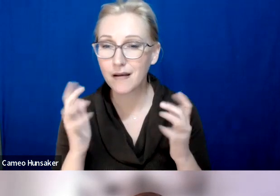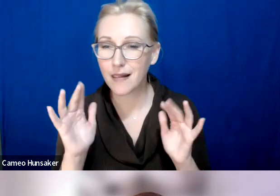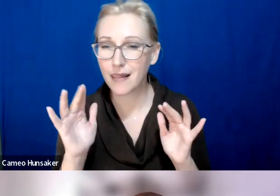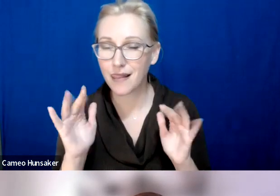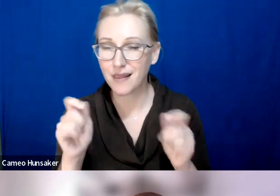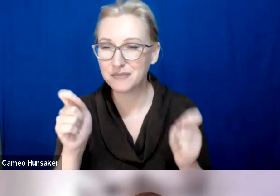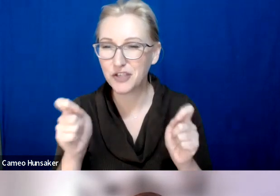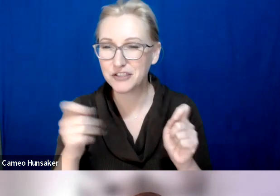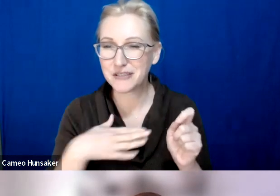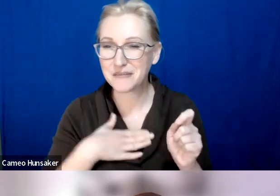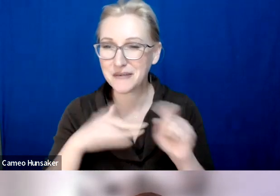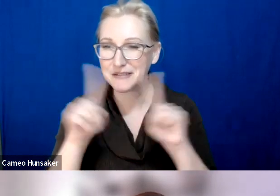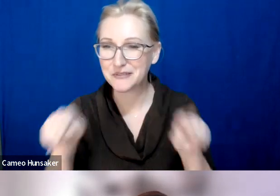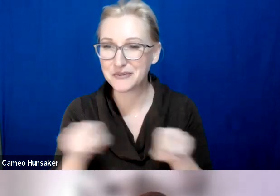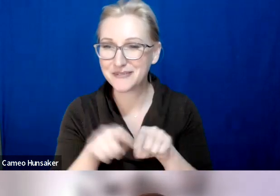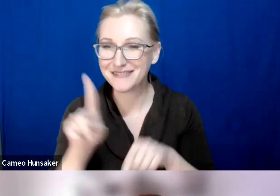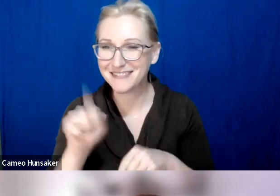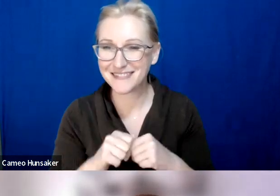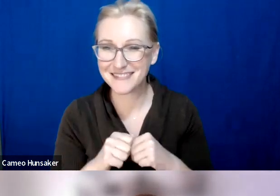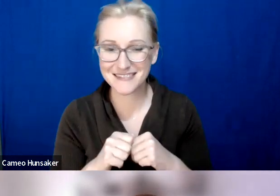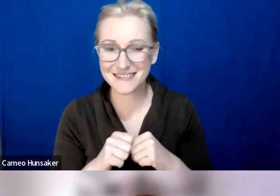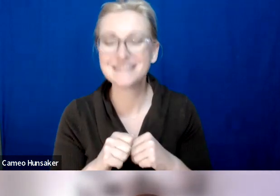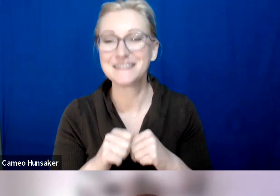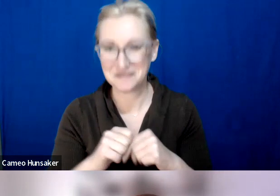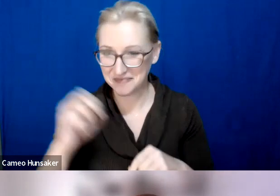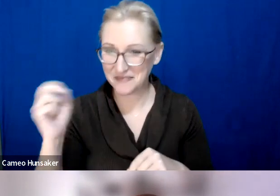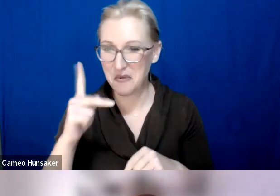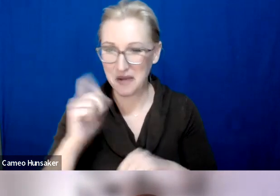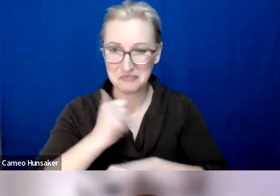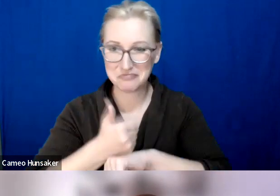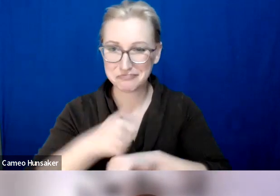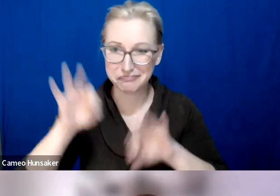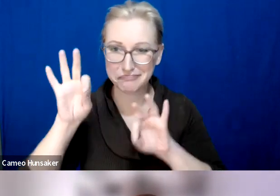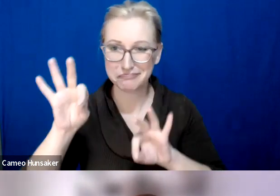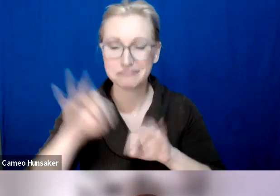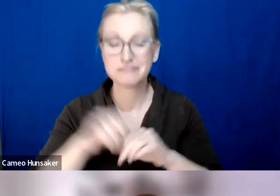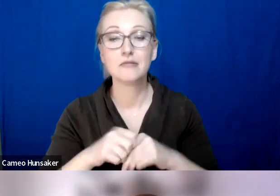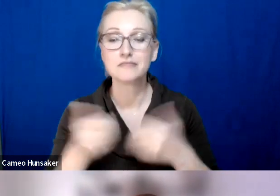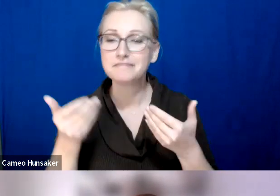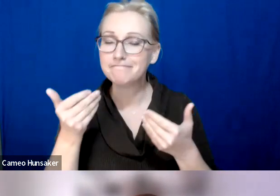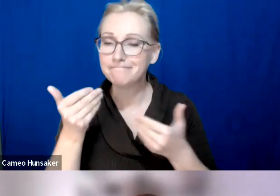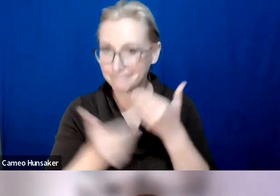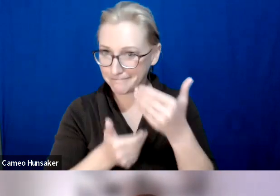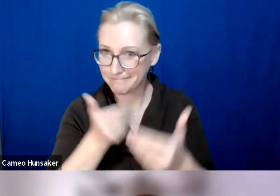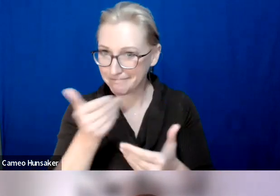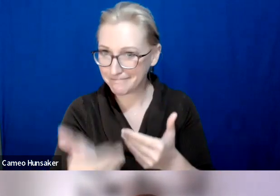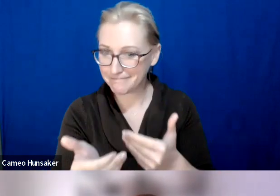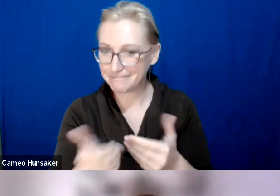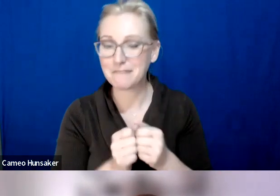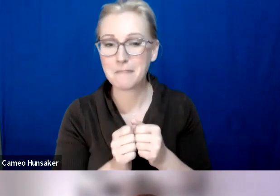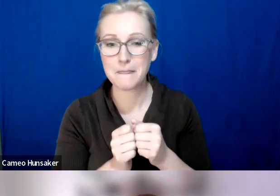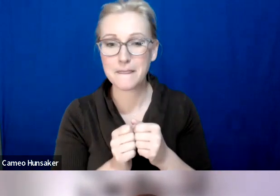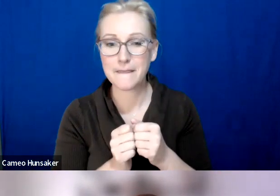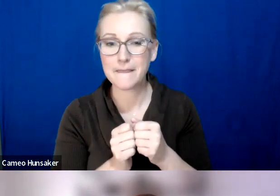modifying my screen a little here. All right, so we're going to go ahead and move forward, and I am